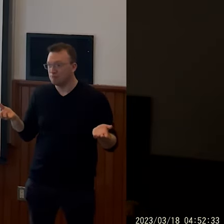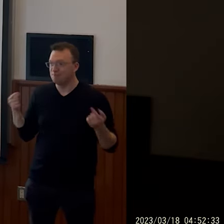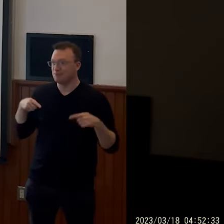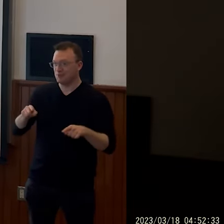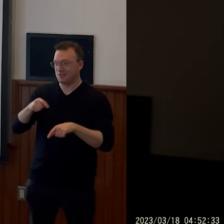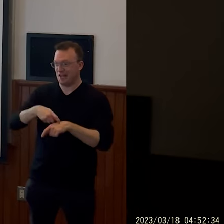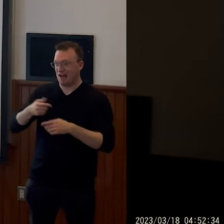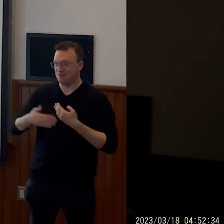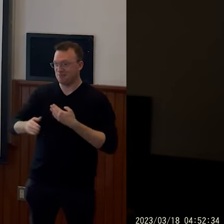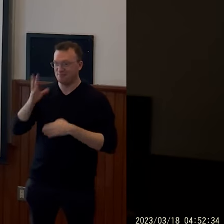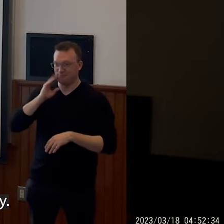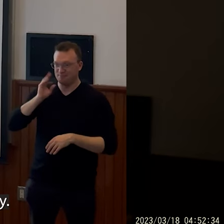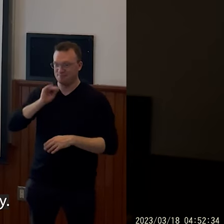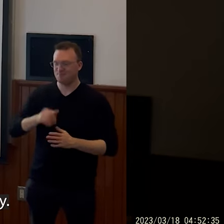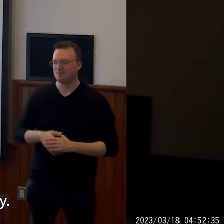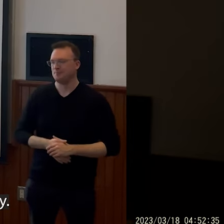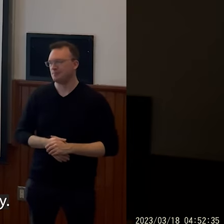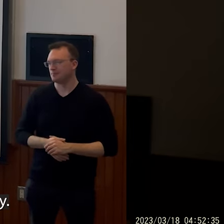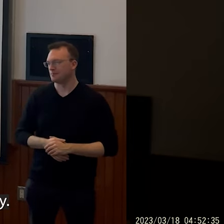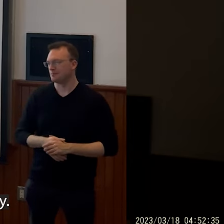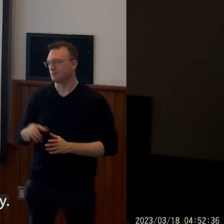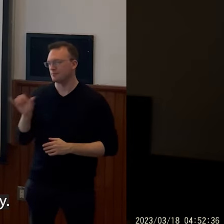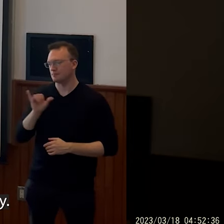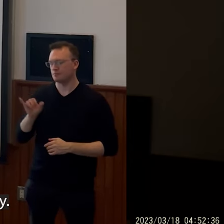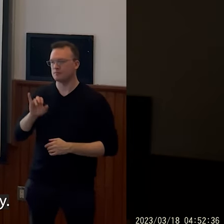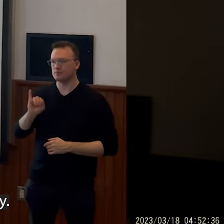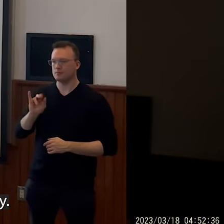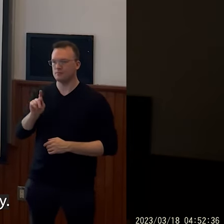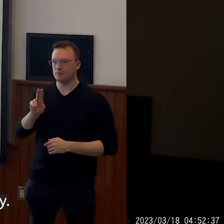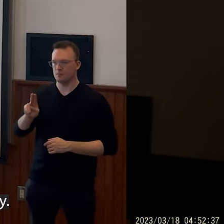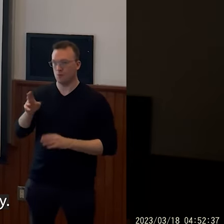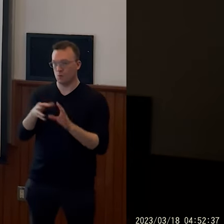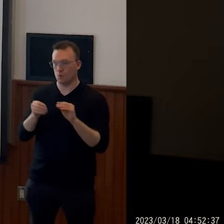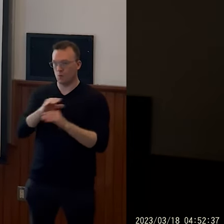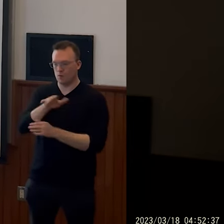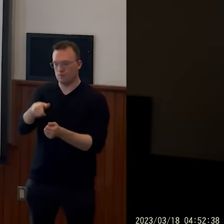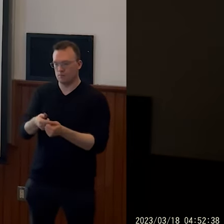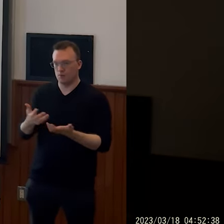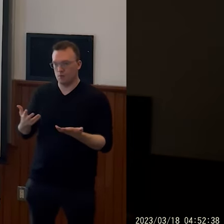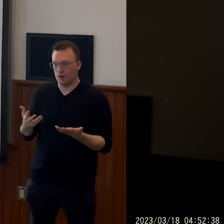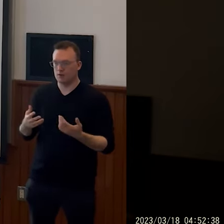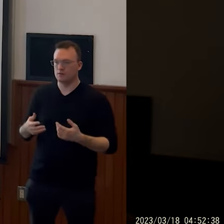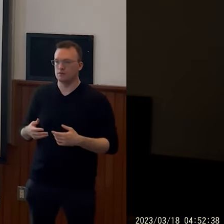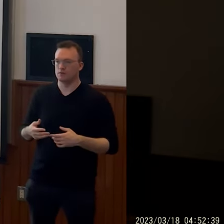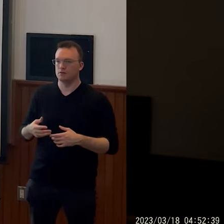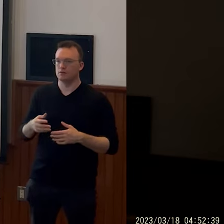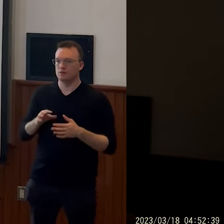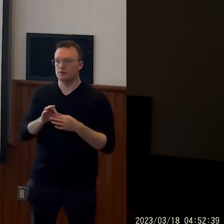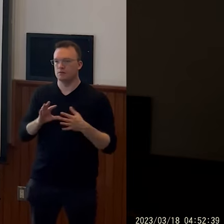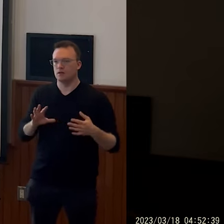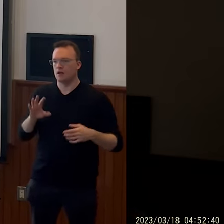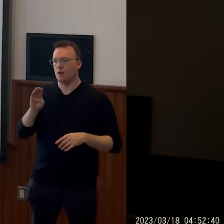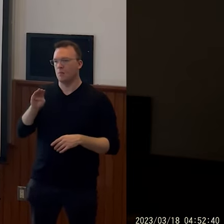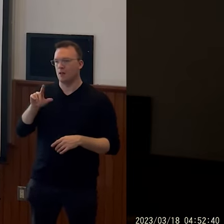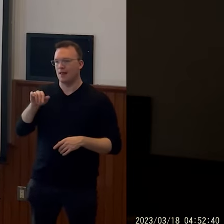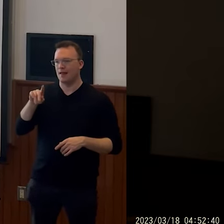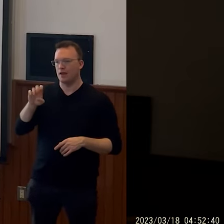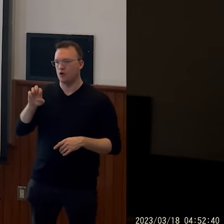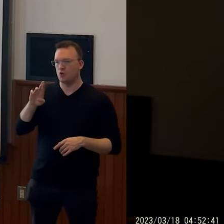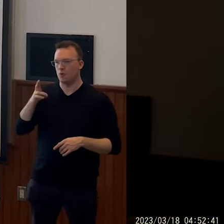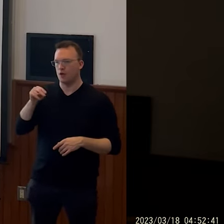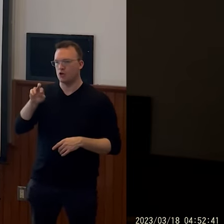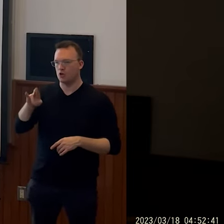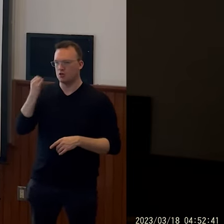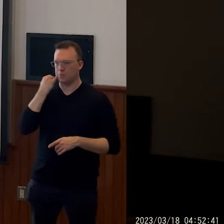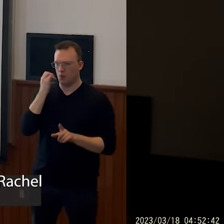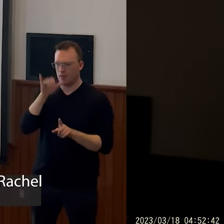Yeah. Anyway, IKU also tells the story. It's sort of take off on Blade Runner. So imagine that in Blade Runner, we